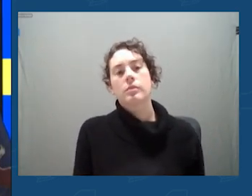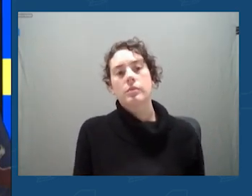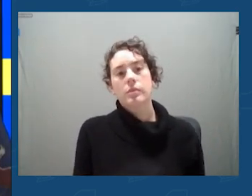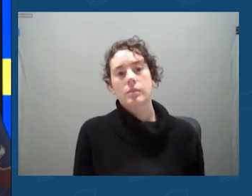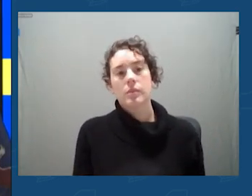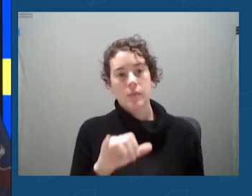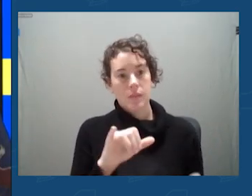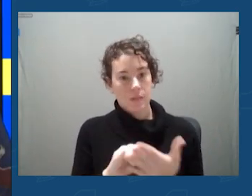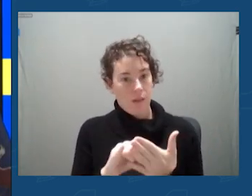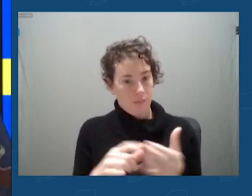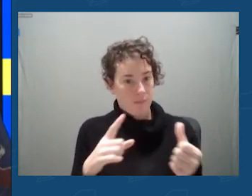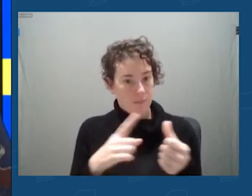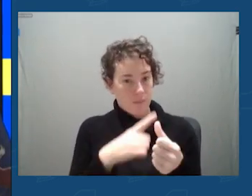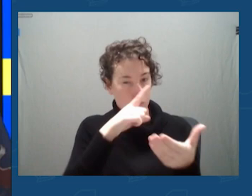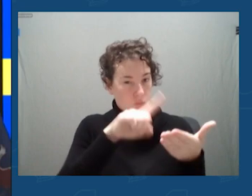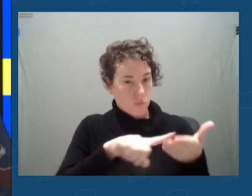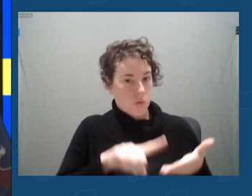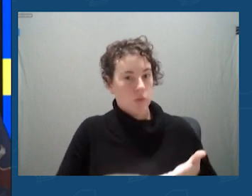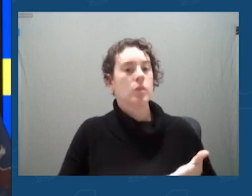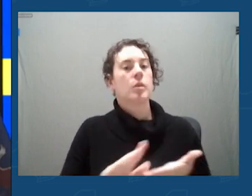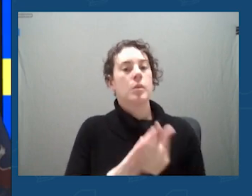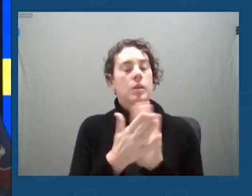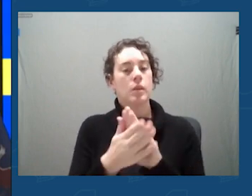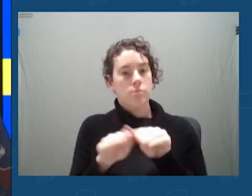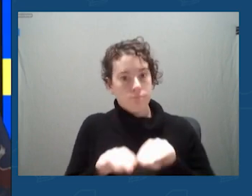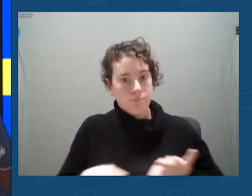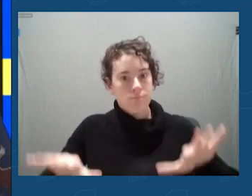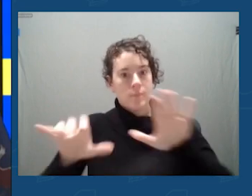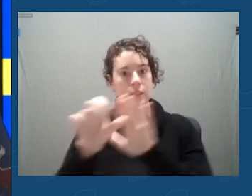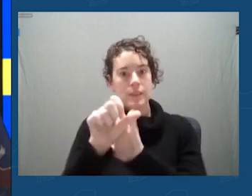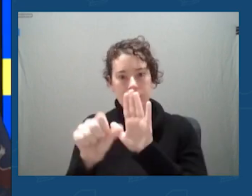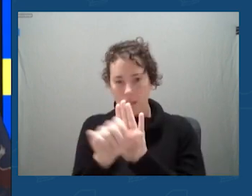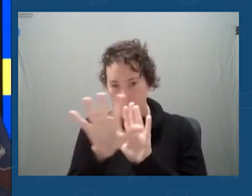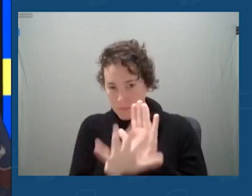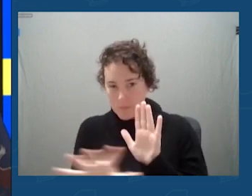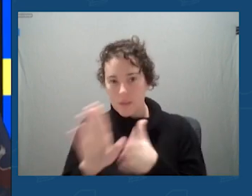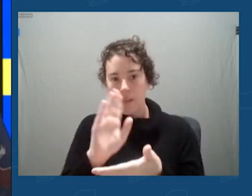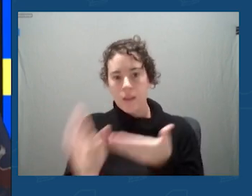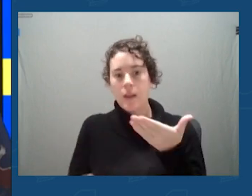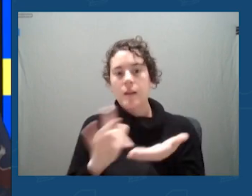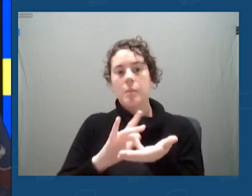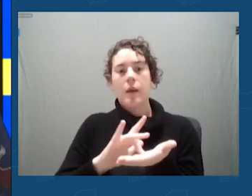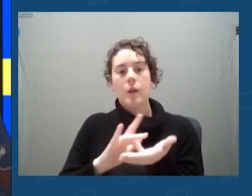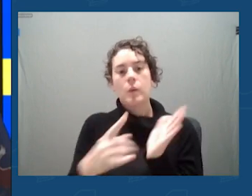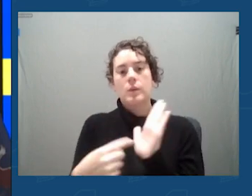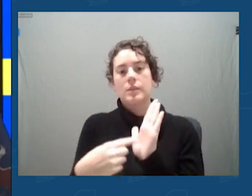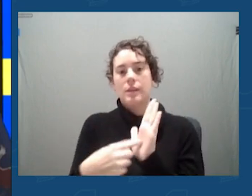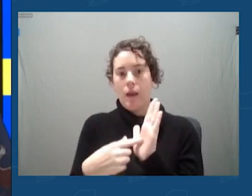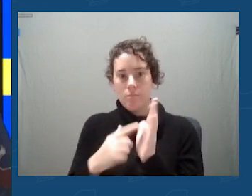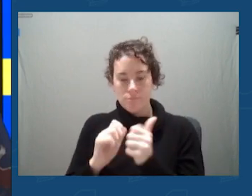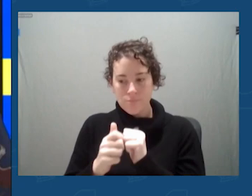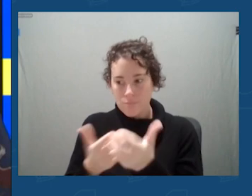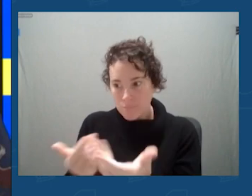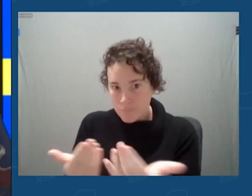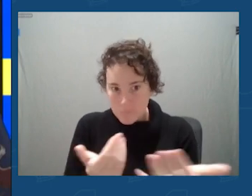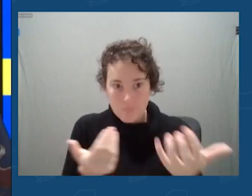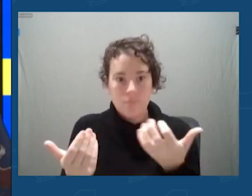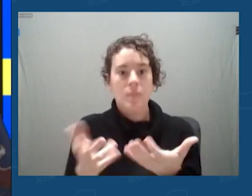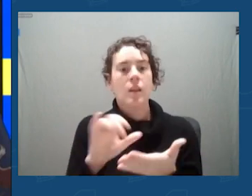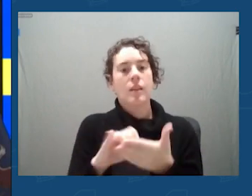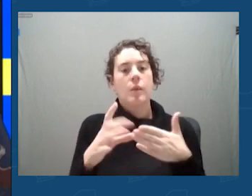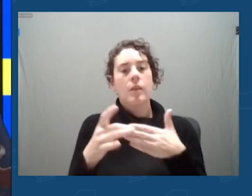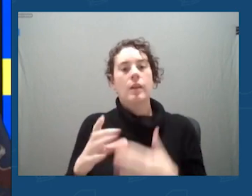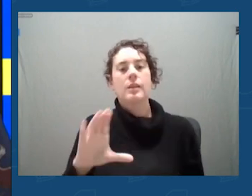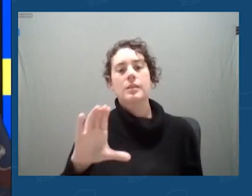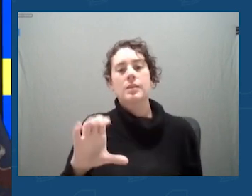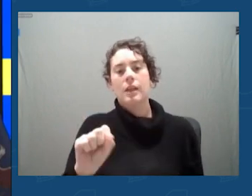we launched the statewide End Medical Debt campaign, which was led by CSS Vice President